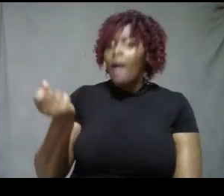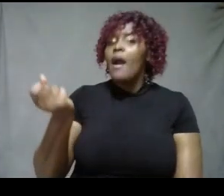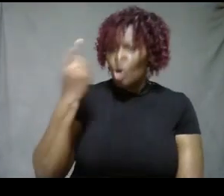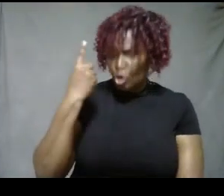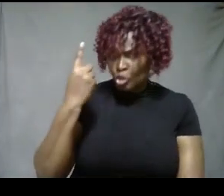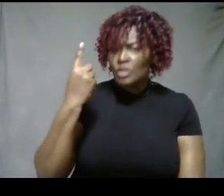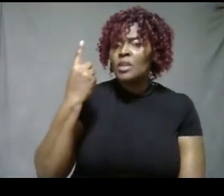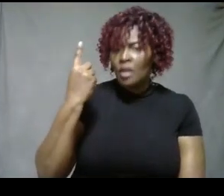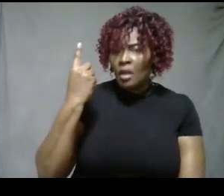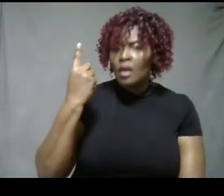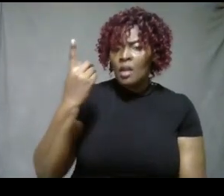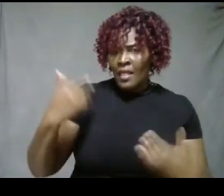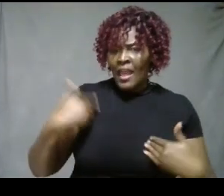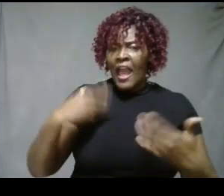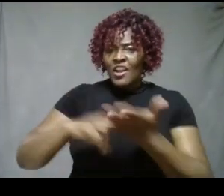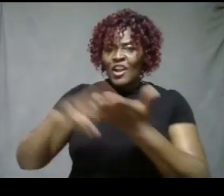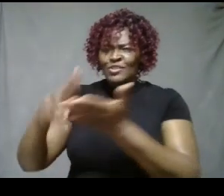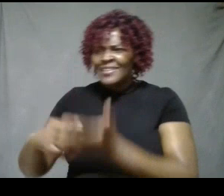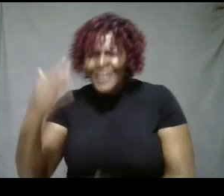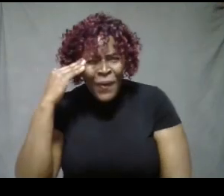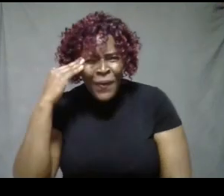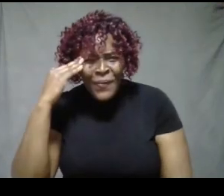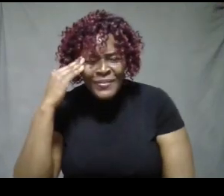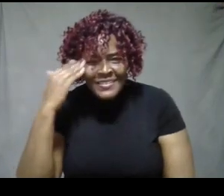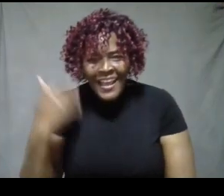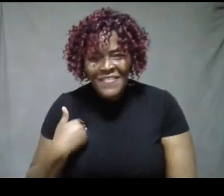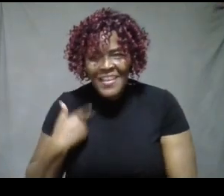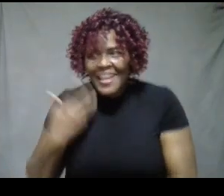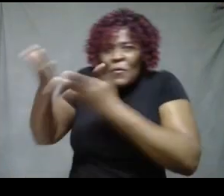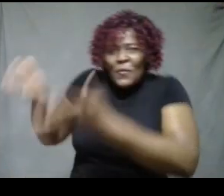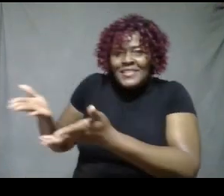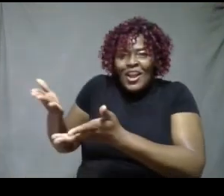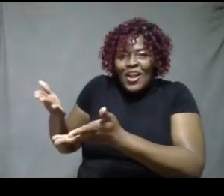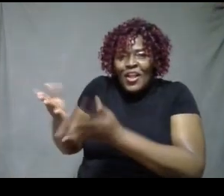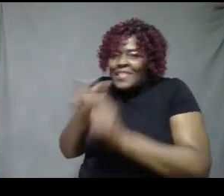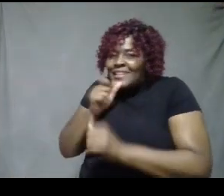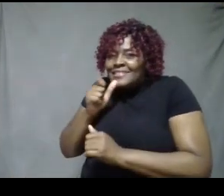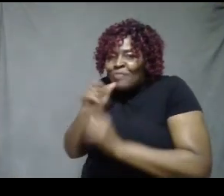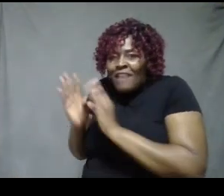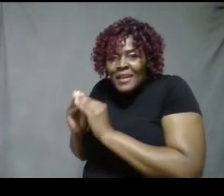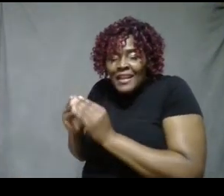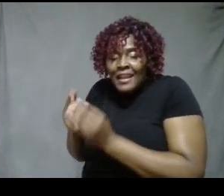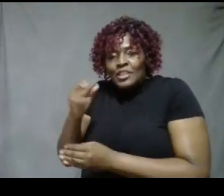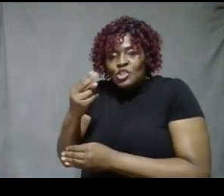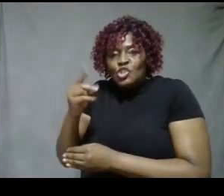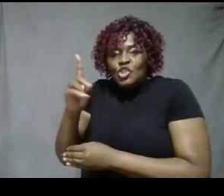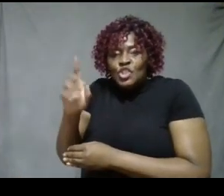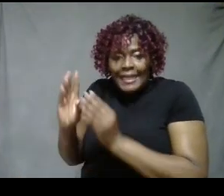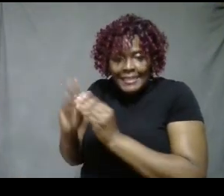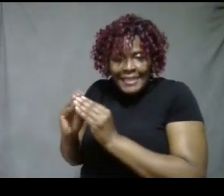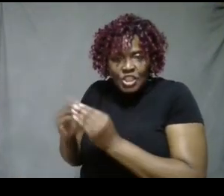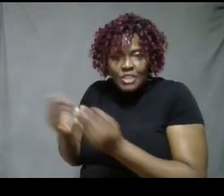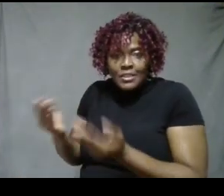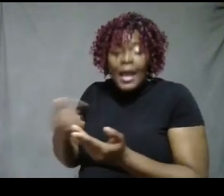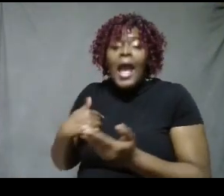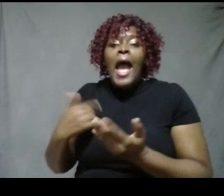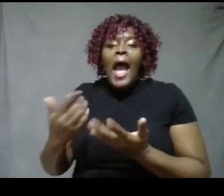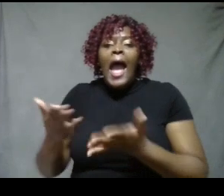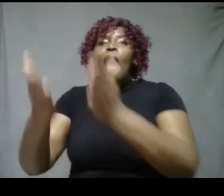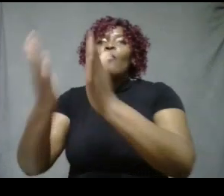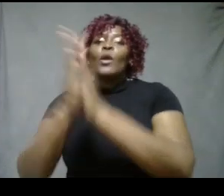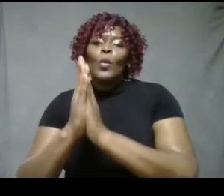was a contract. He knows there was a contract. He was in the shade sessions. Now, I've requested all of the minutes, which won't be